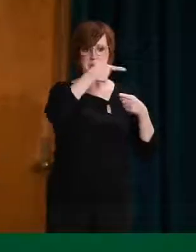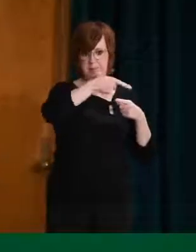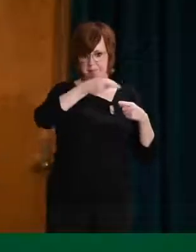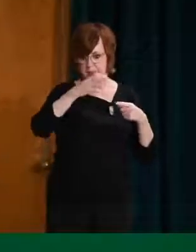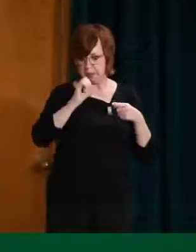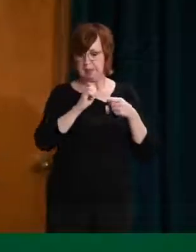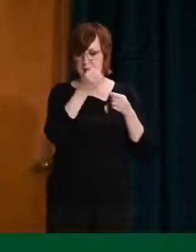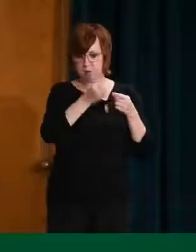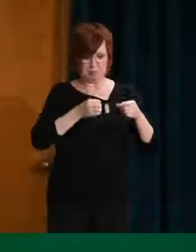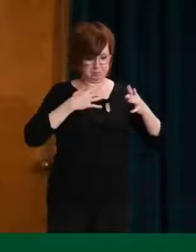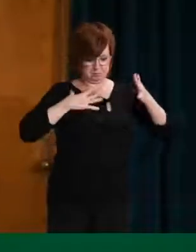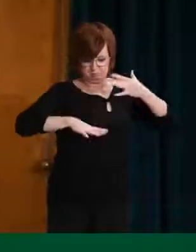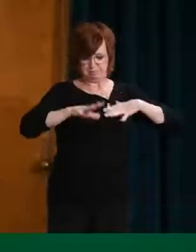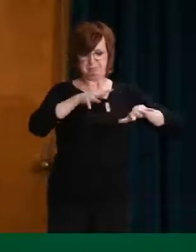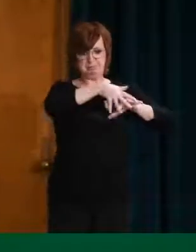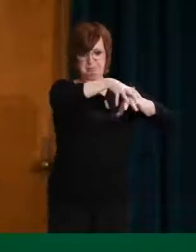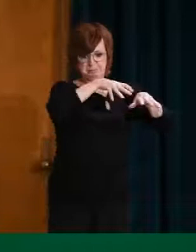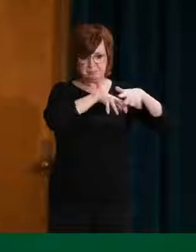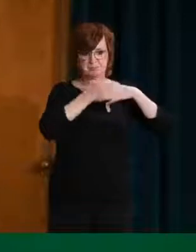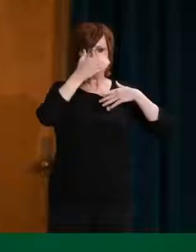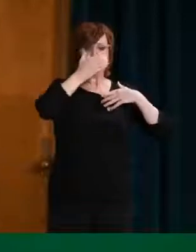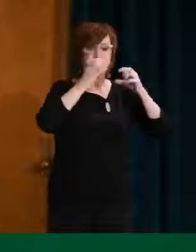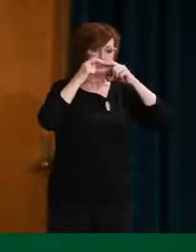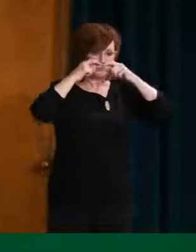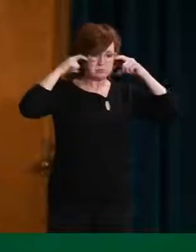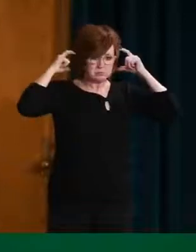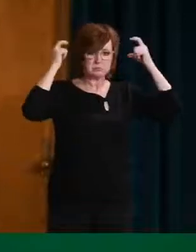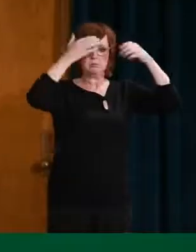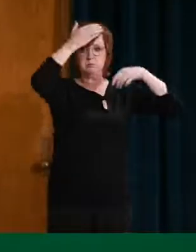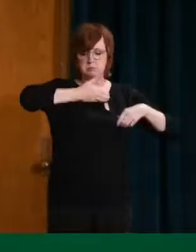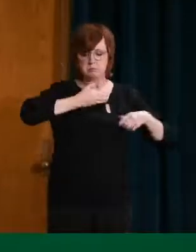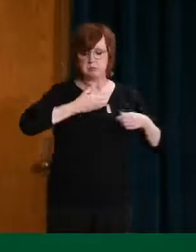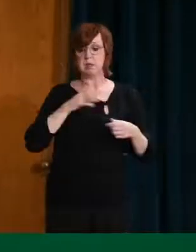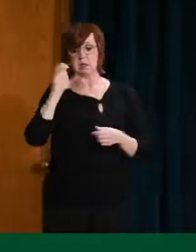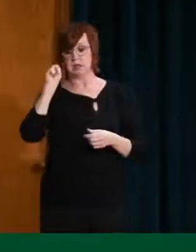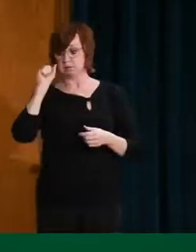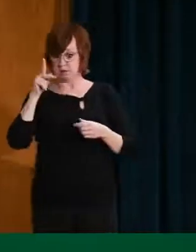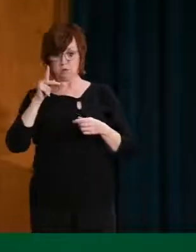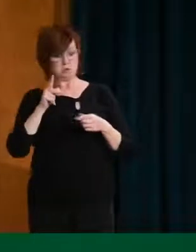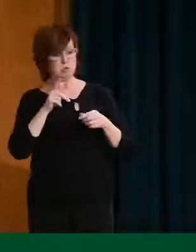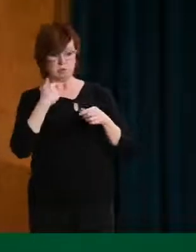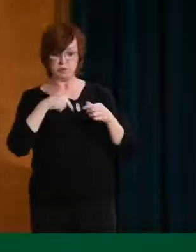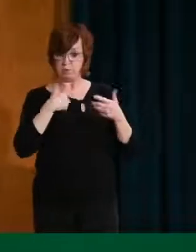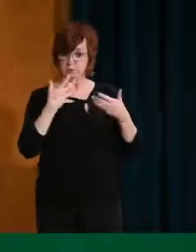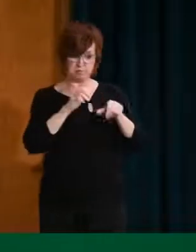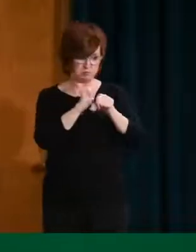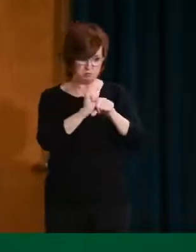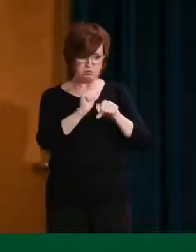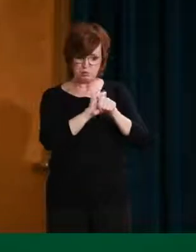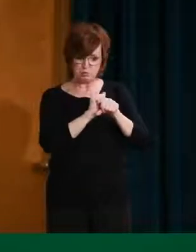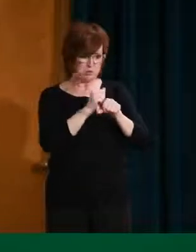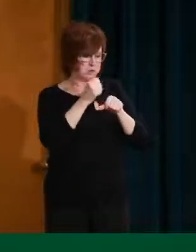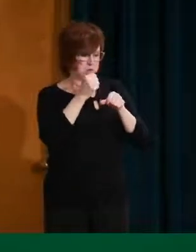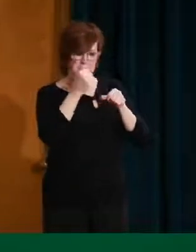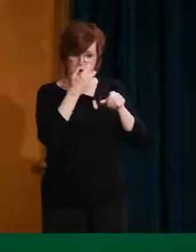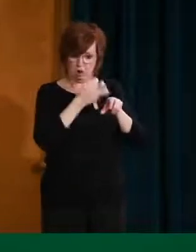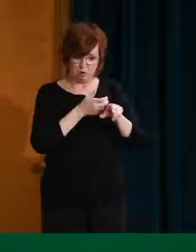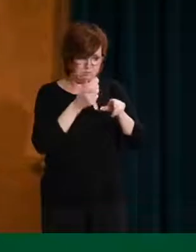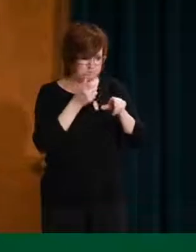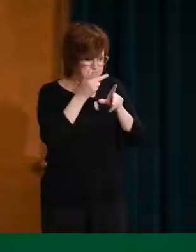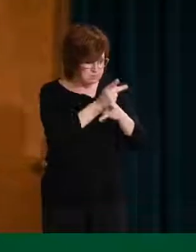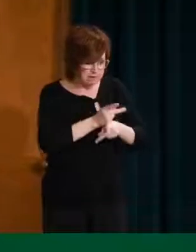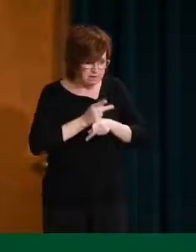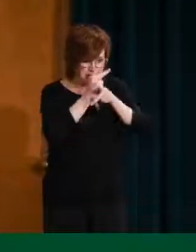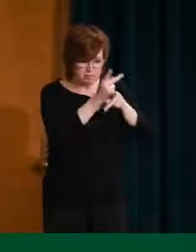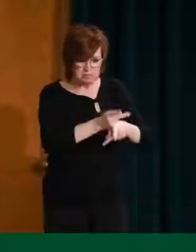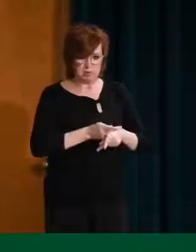diligently to procure the equipment that we need, it is important that we work together as a nation to ensure that each jurisdiction is working